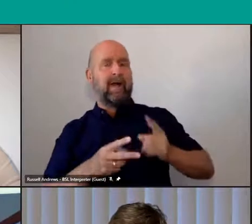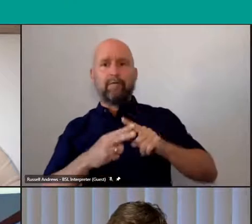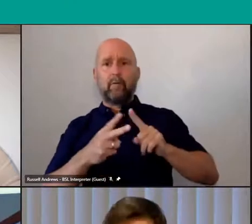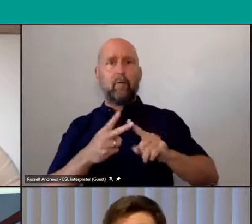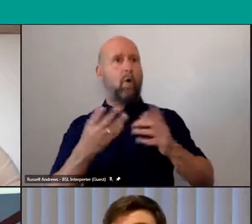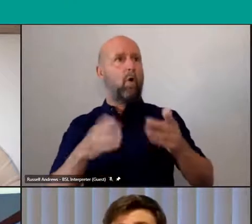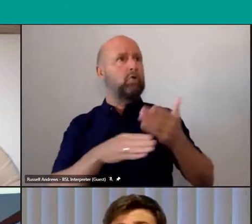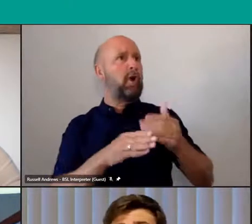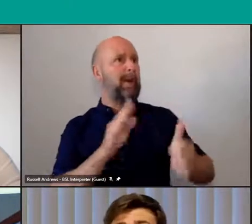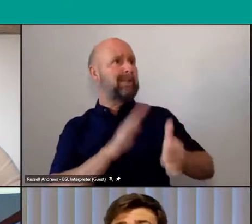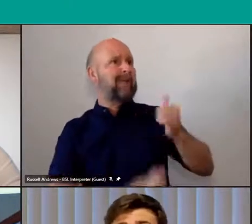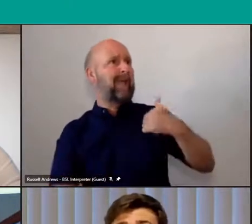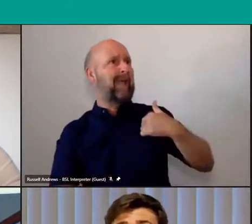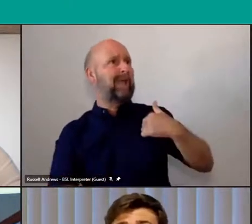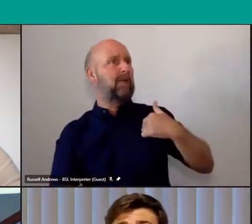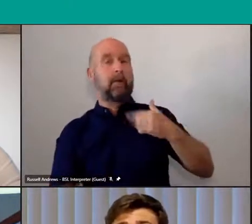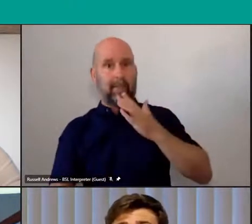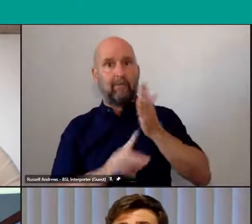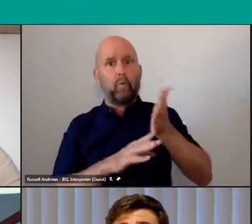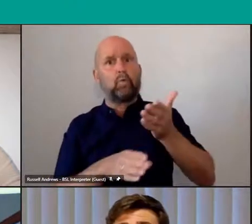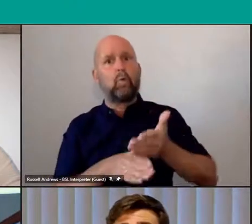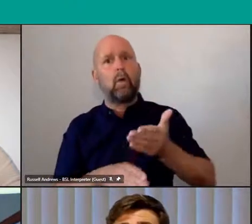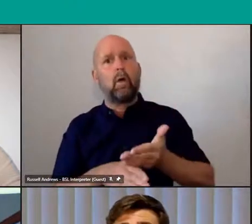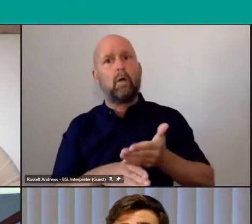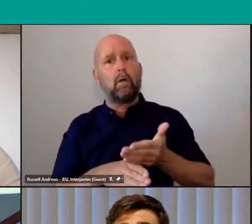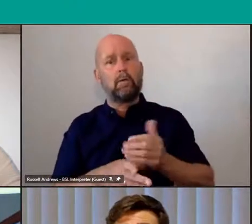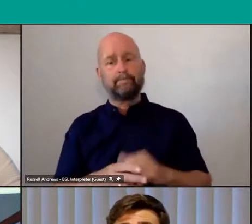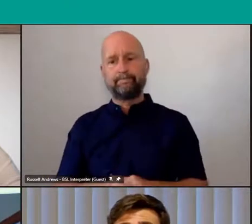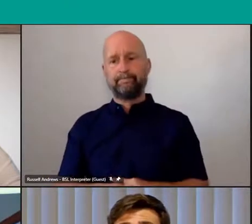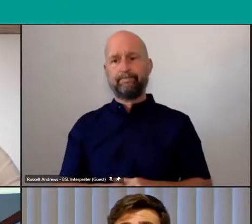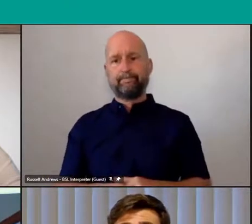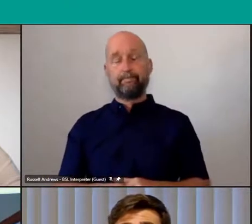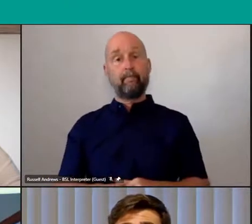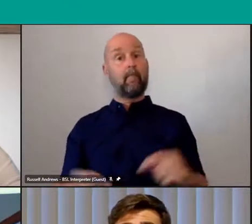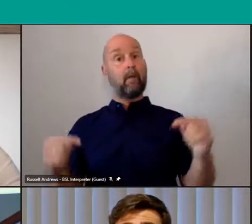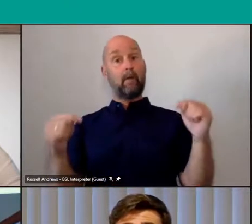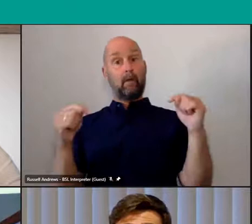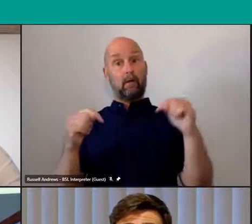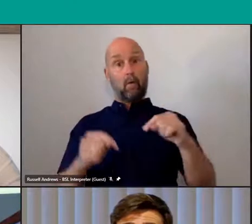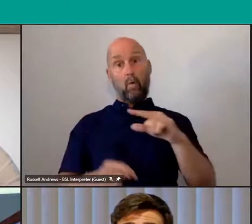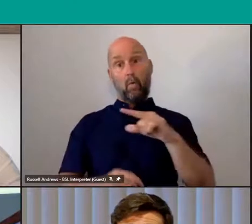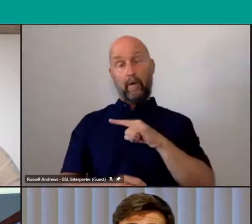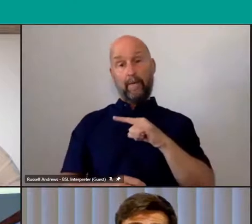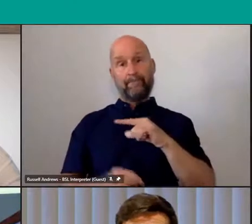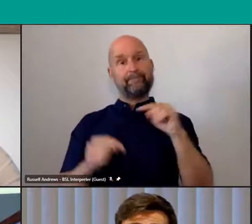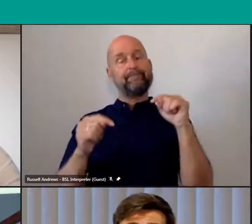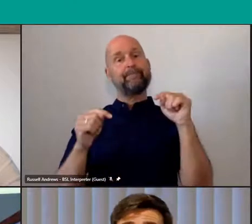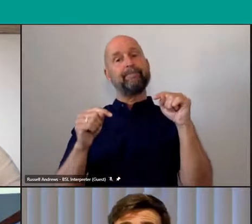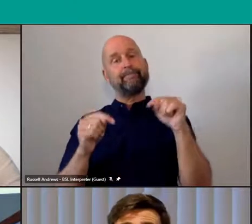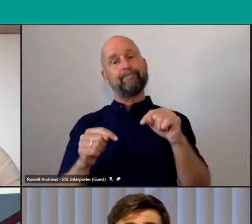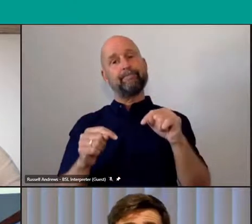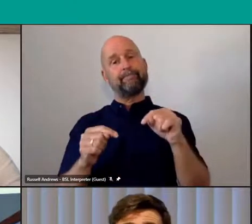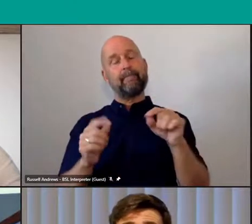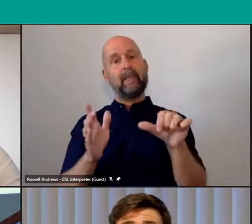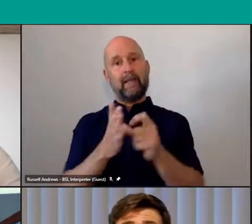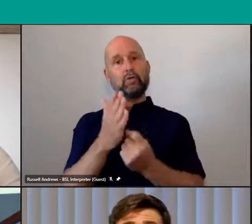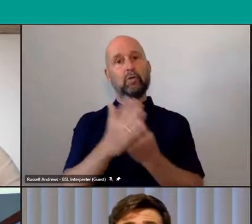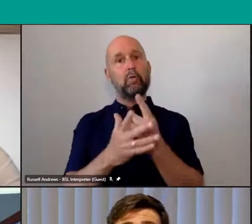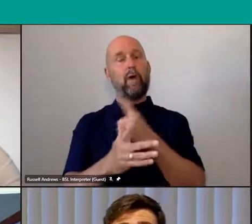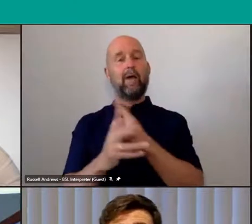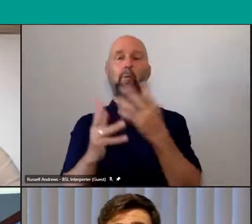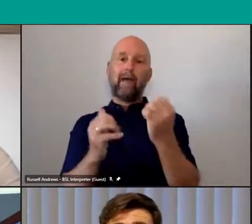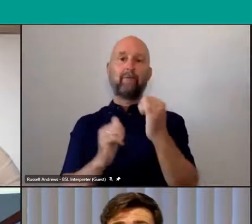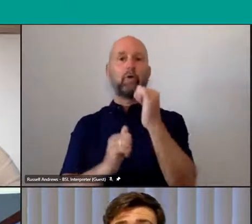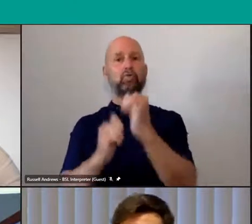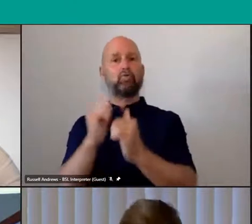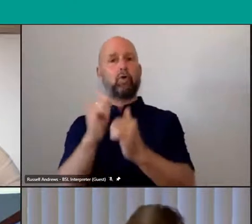their job. And here is where this brings forward issues around structural racism